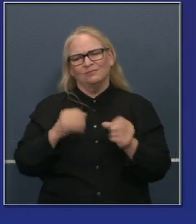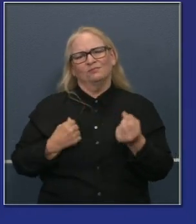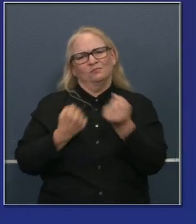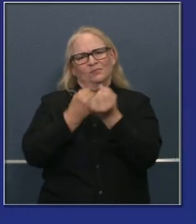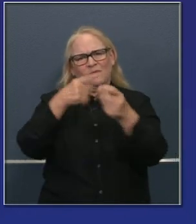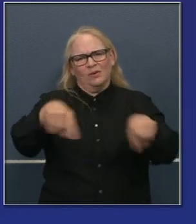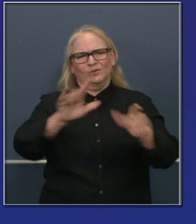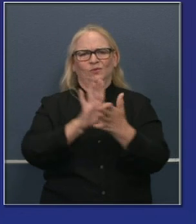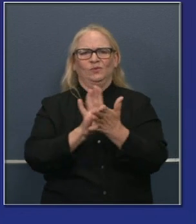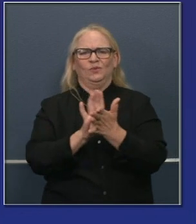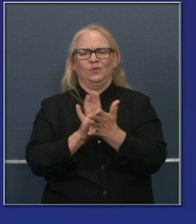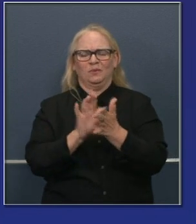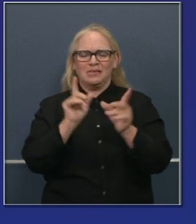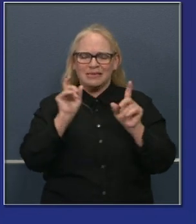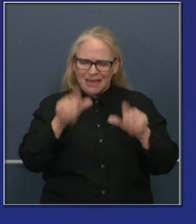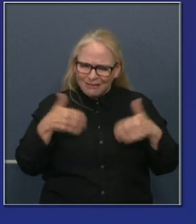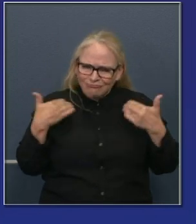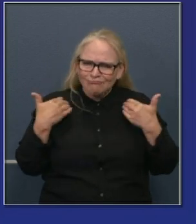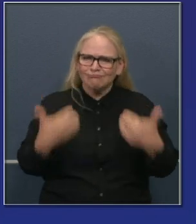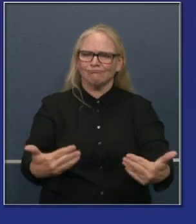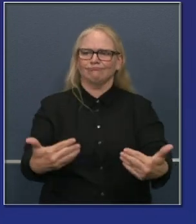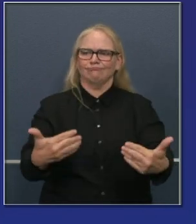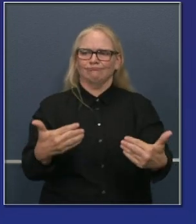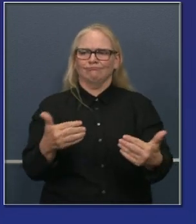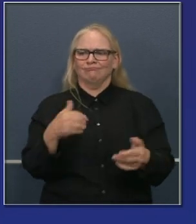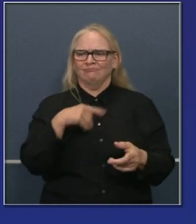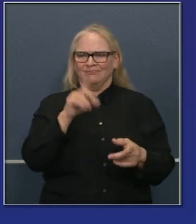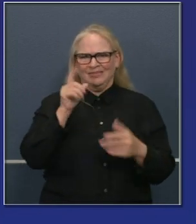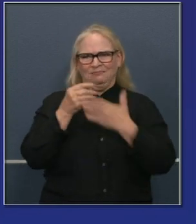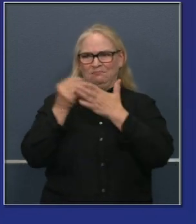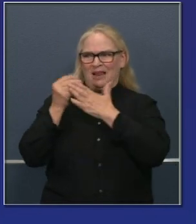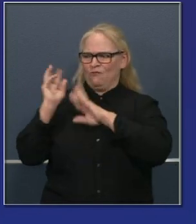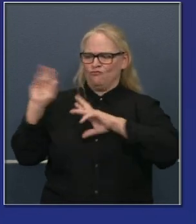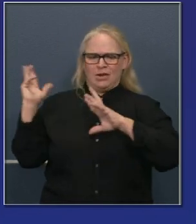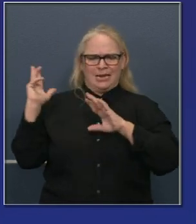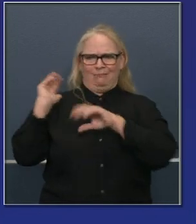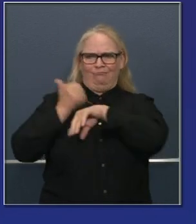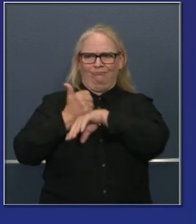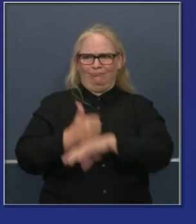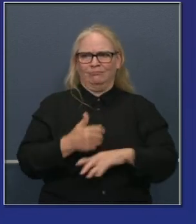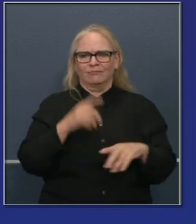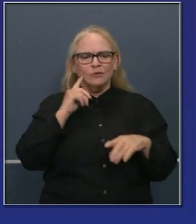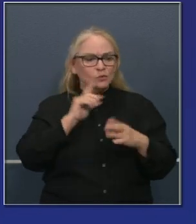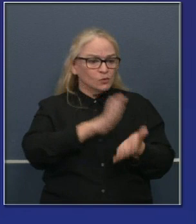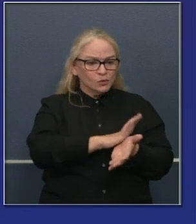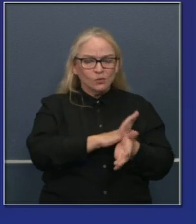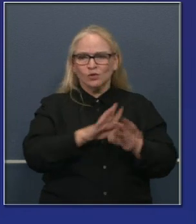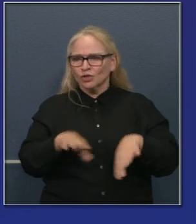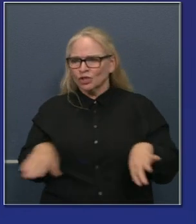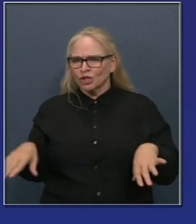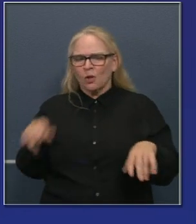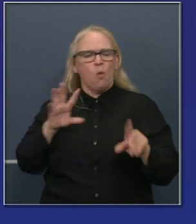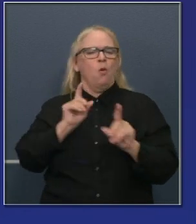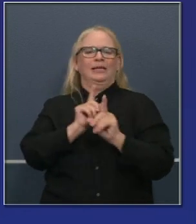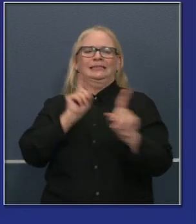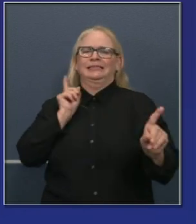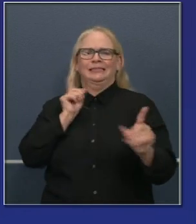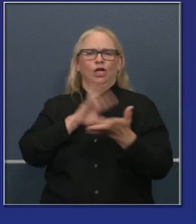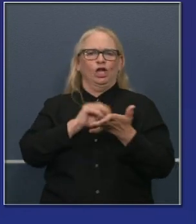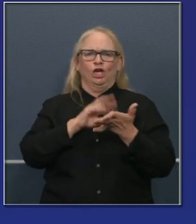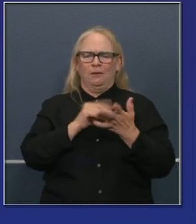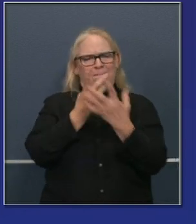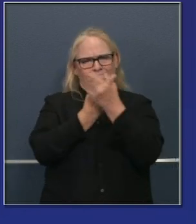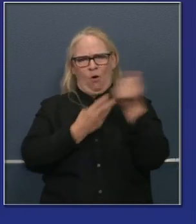them to make the kind of bulk purchases that are necessary at this moment to close those divides. I remind you always to